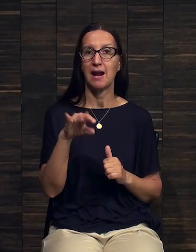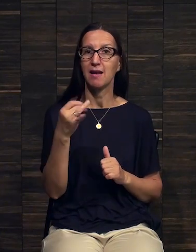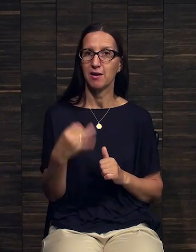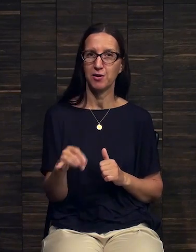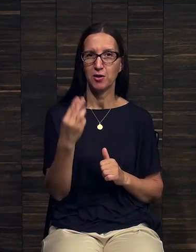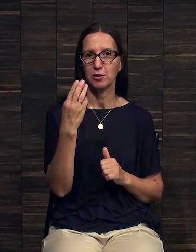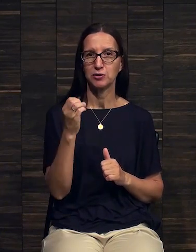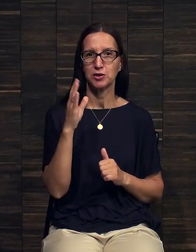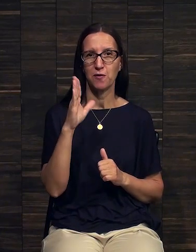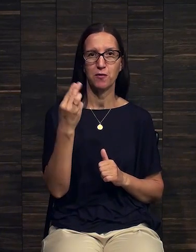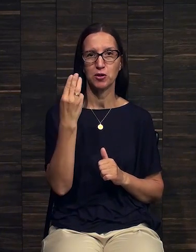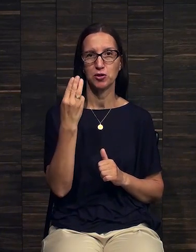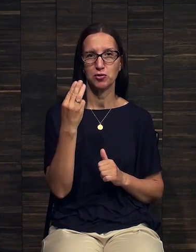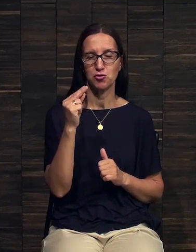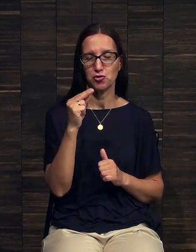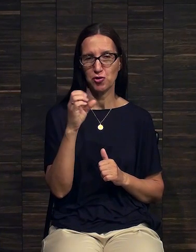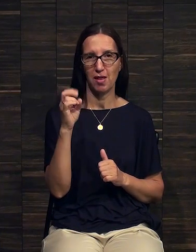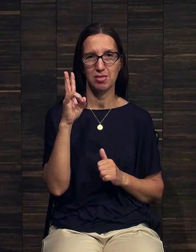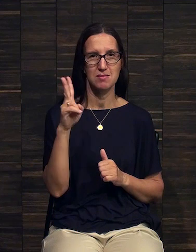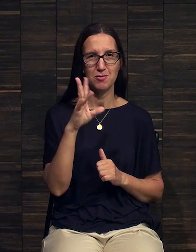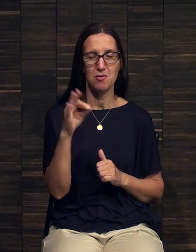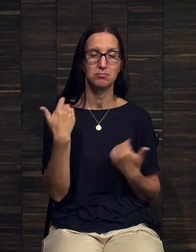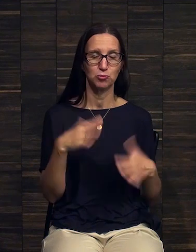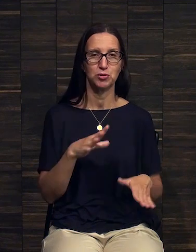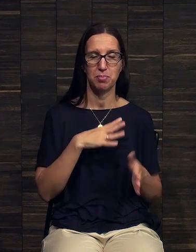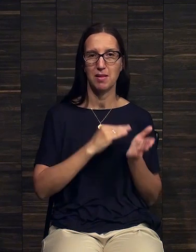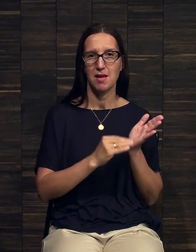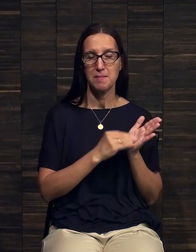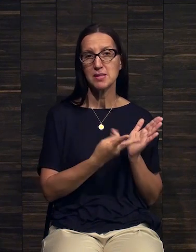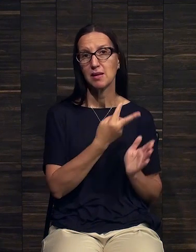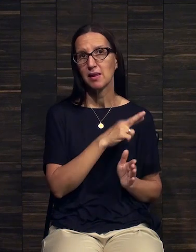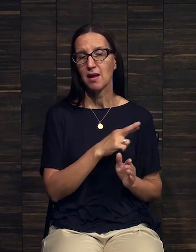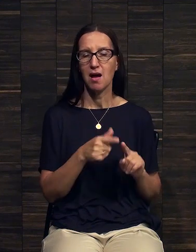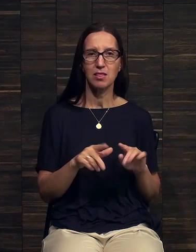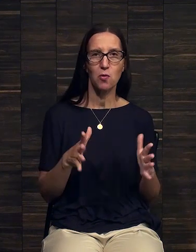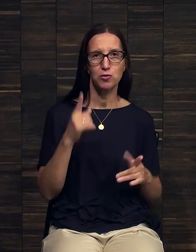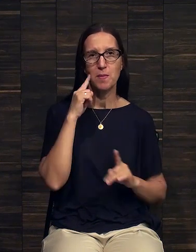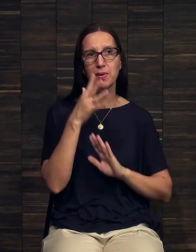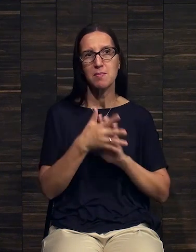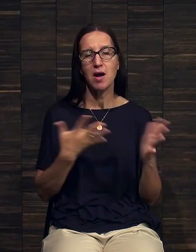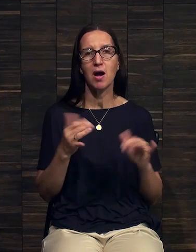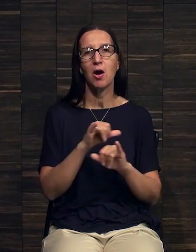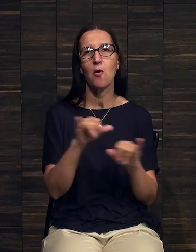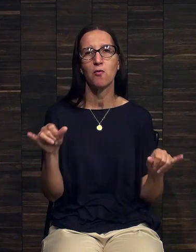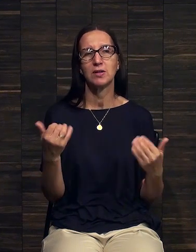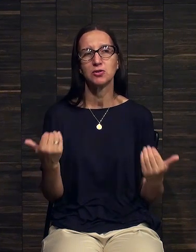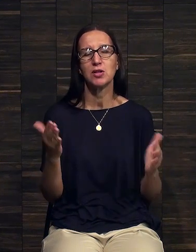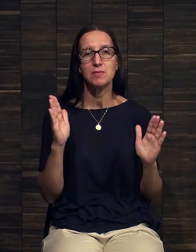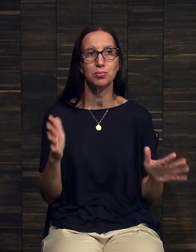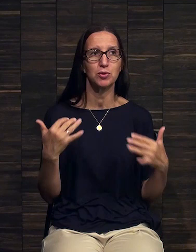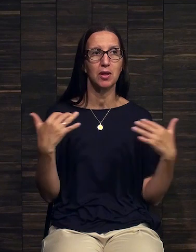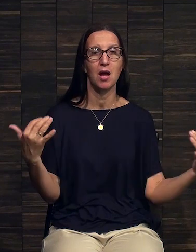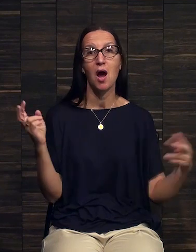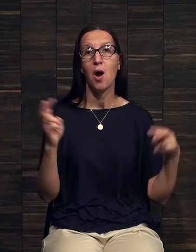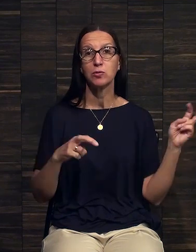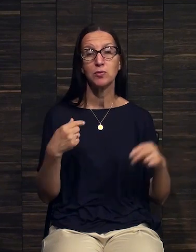Shevchenko, as it is written here on the first slide. I don't really understand what